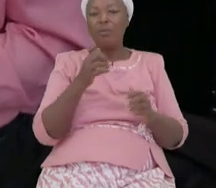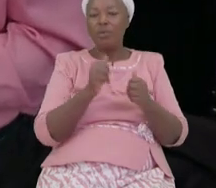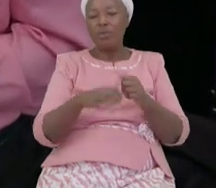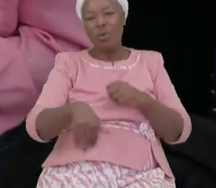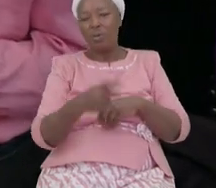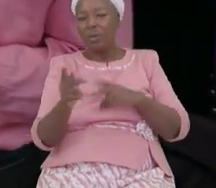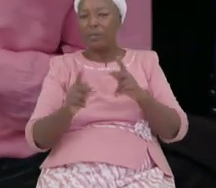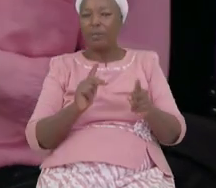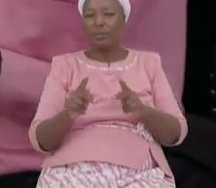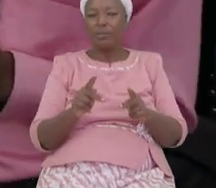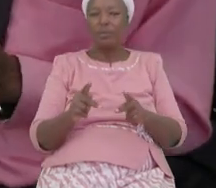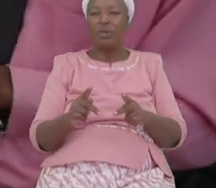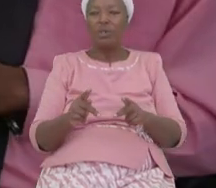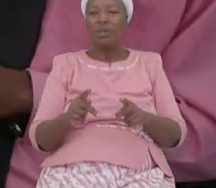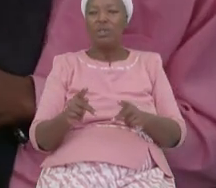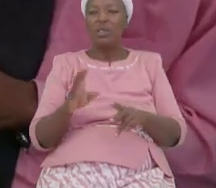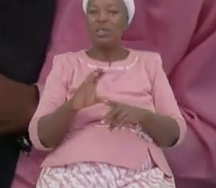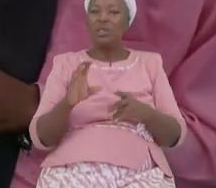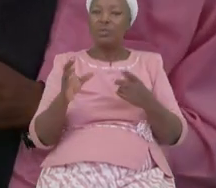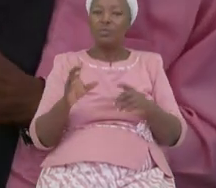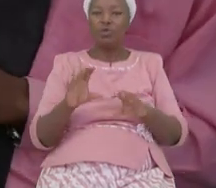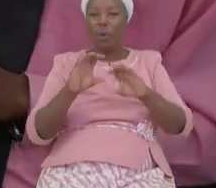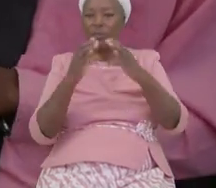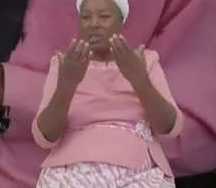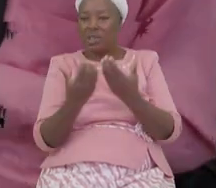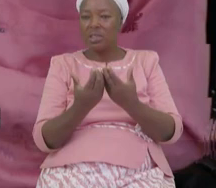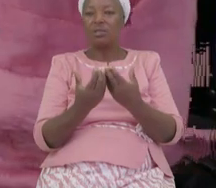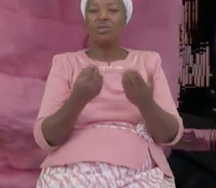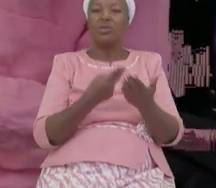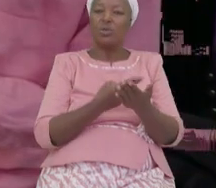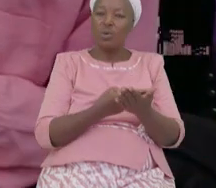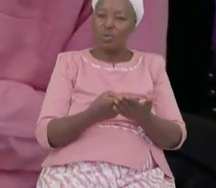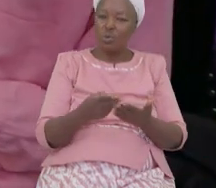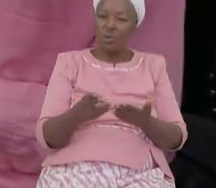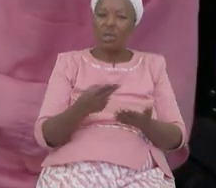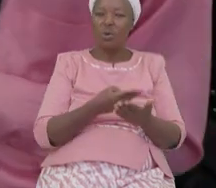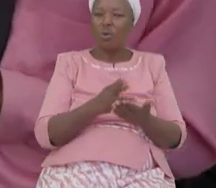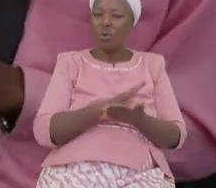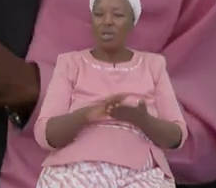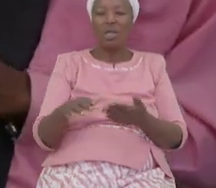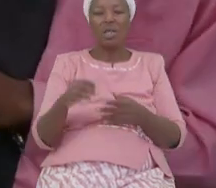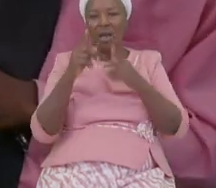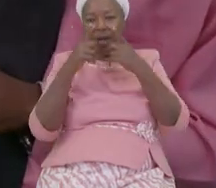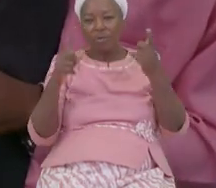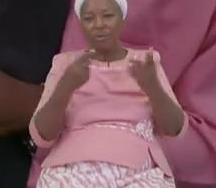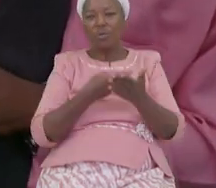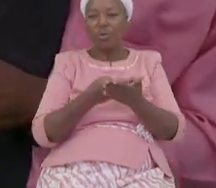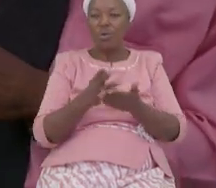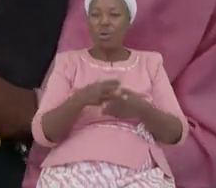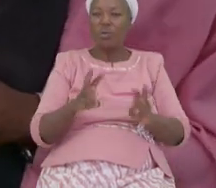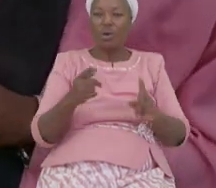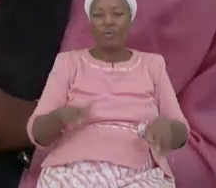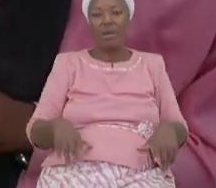people, community people. Holy. Holy language, holy lifestyle,